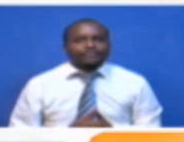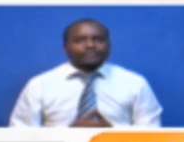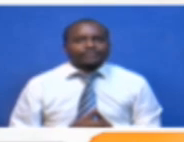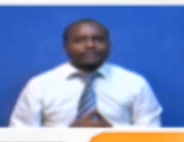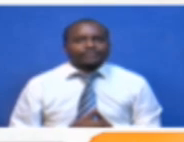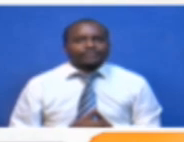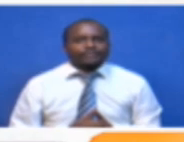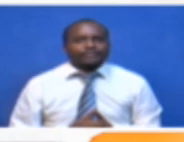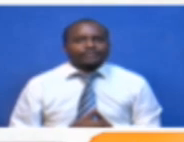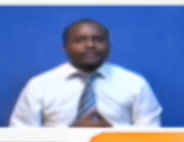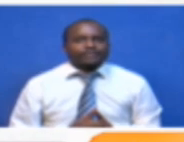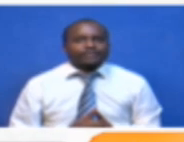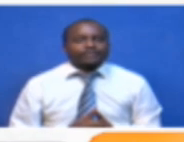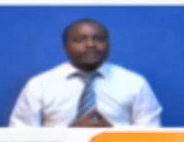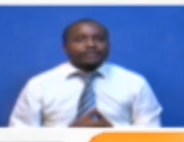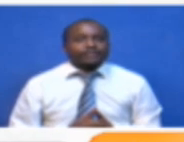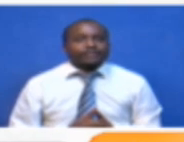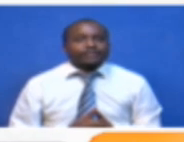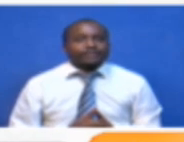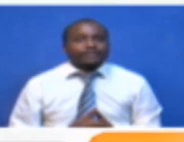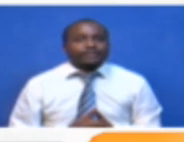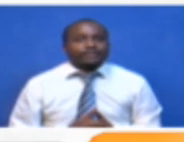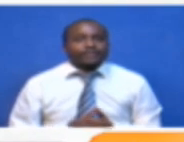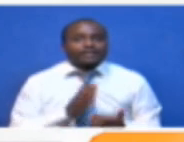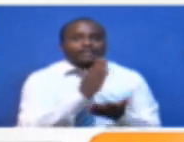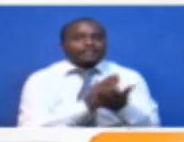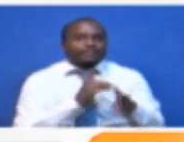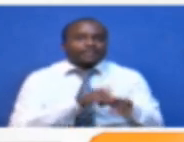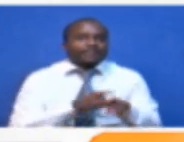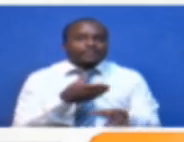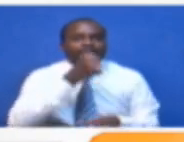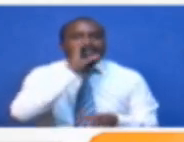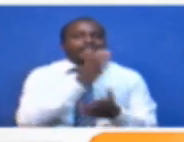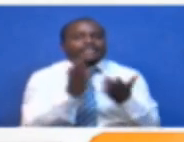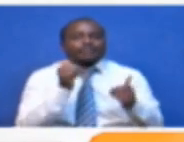And sometimes I drank something which is not water.